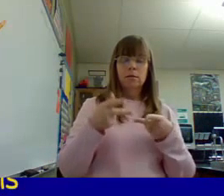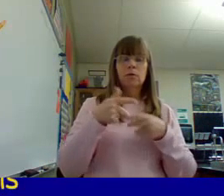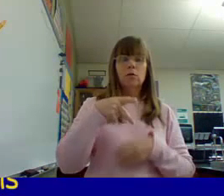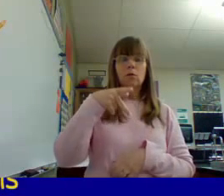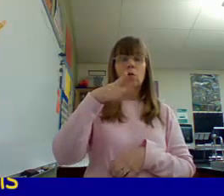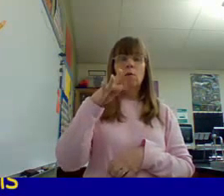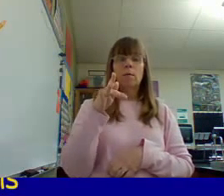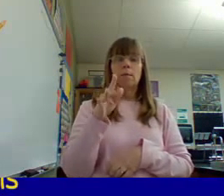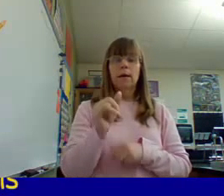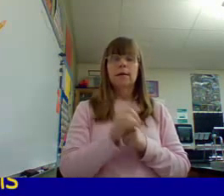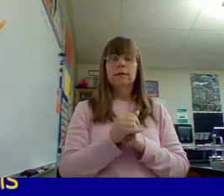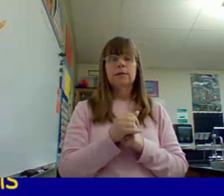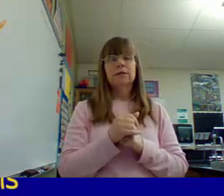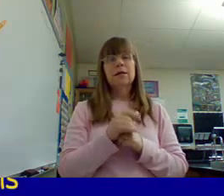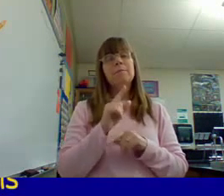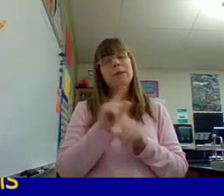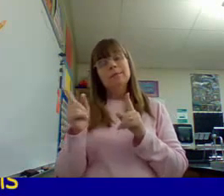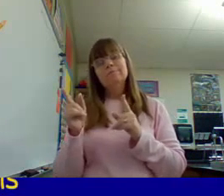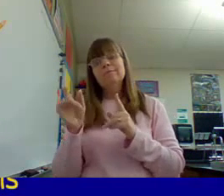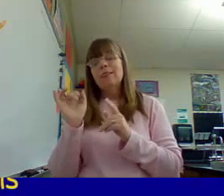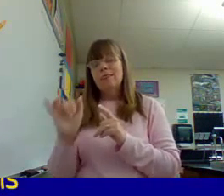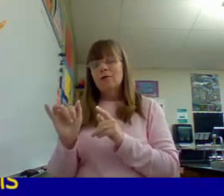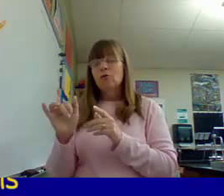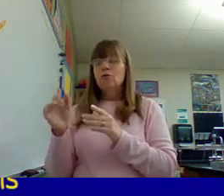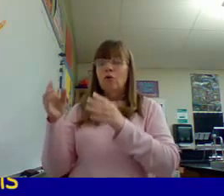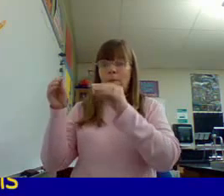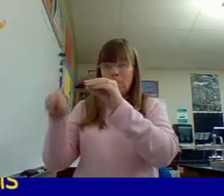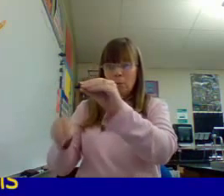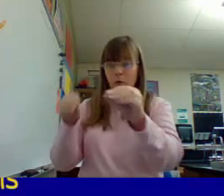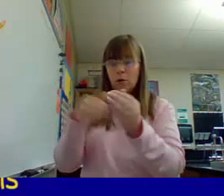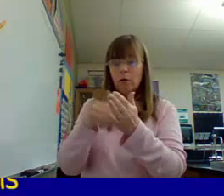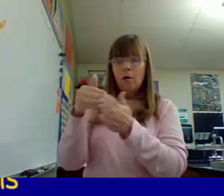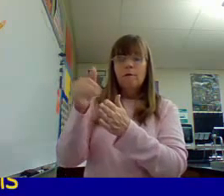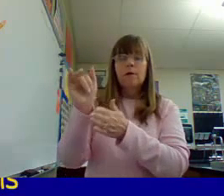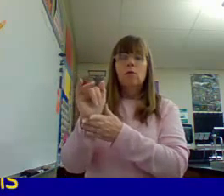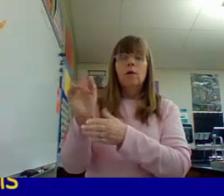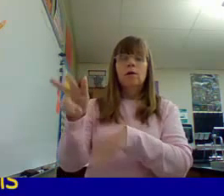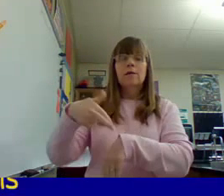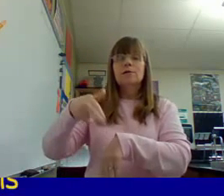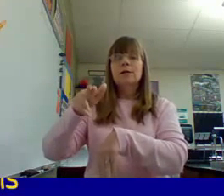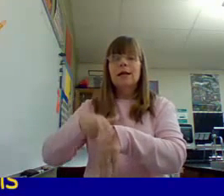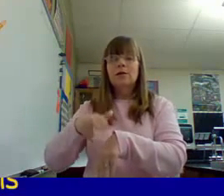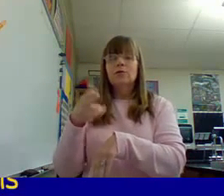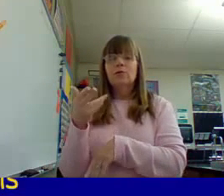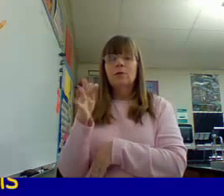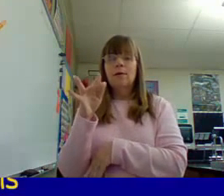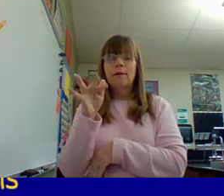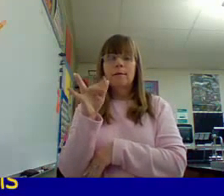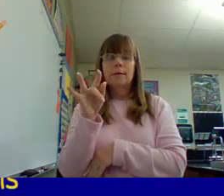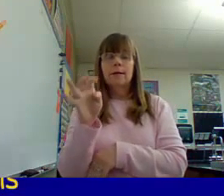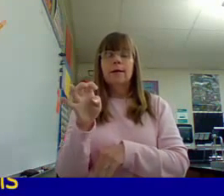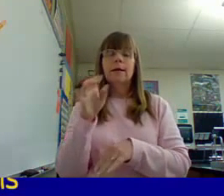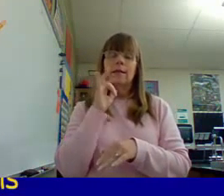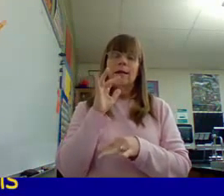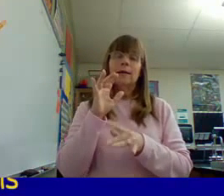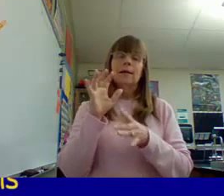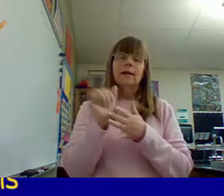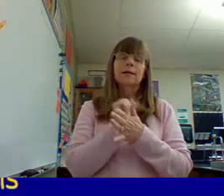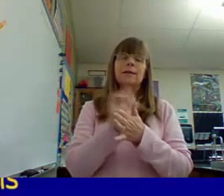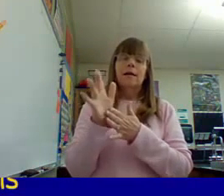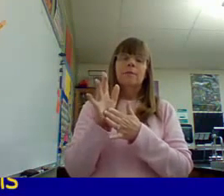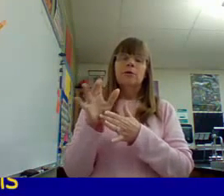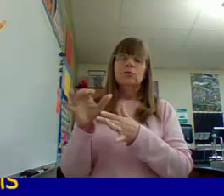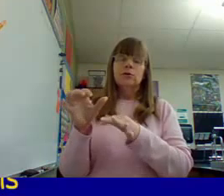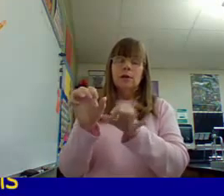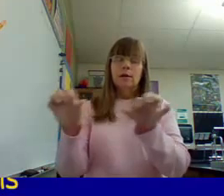wild populations if they happen to get into the wild population. So one way to get